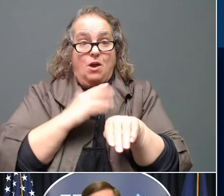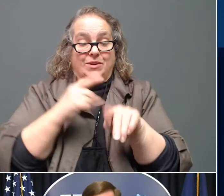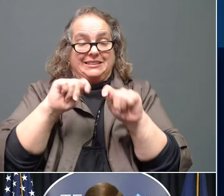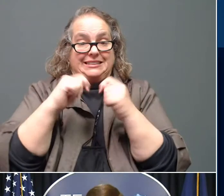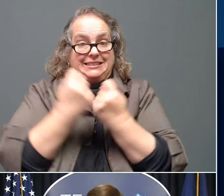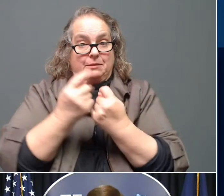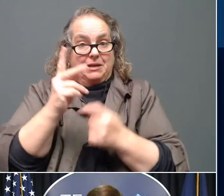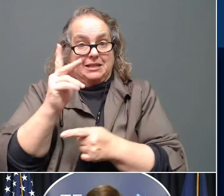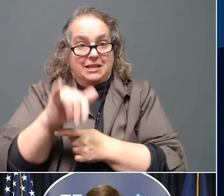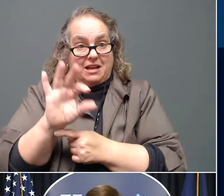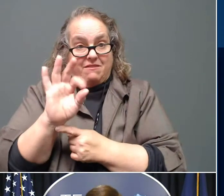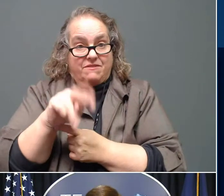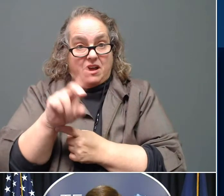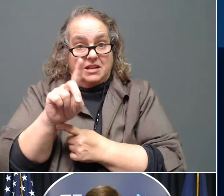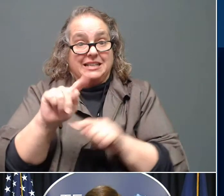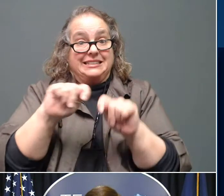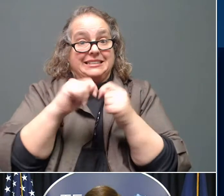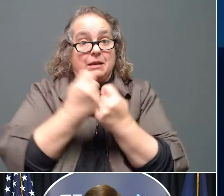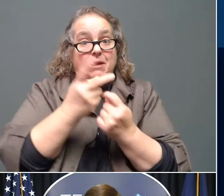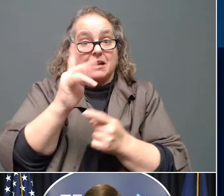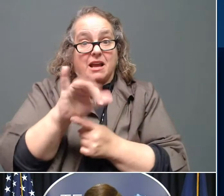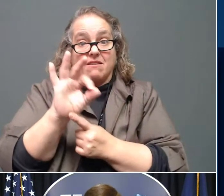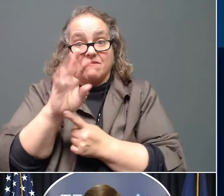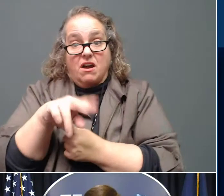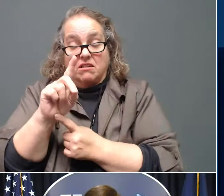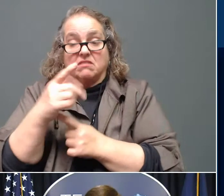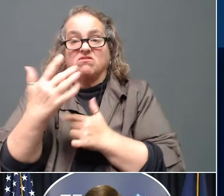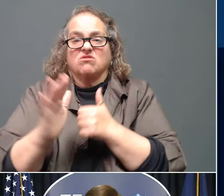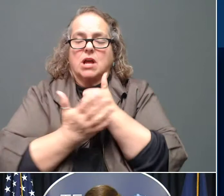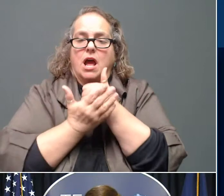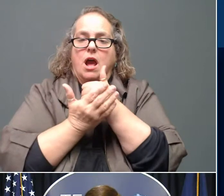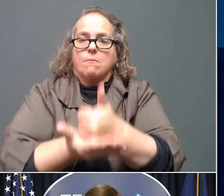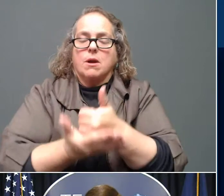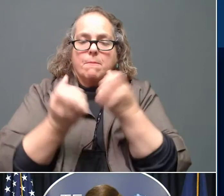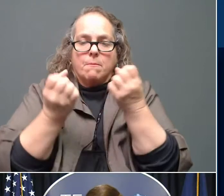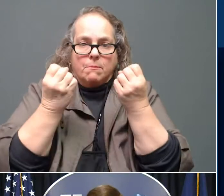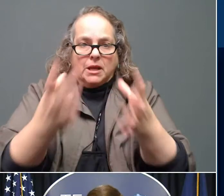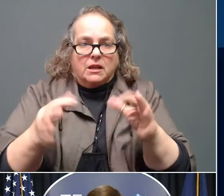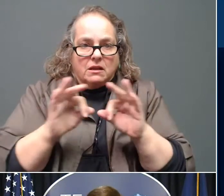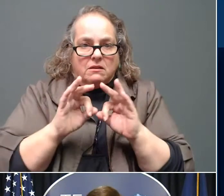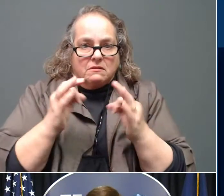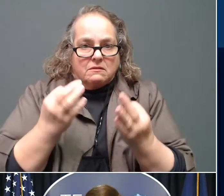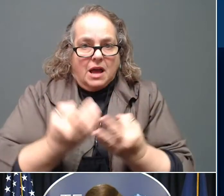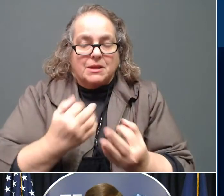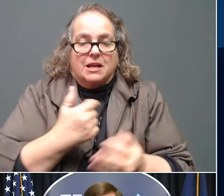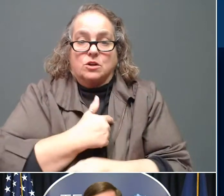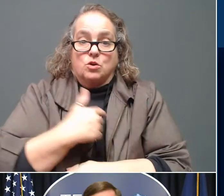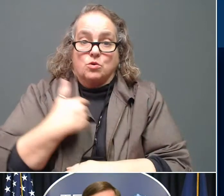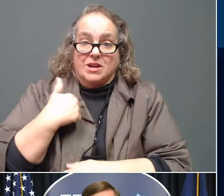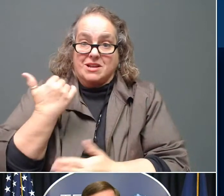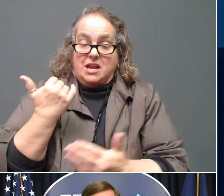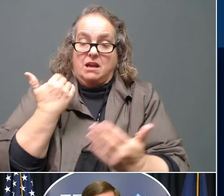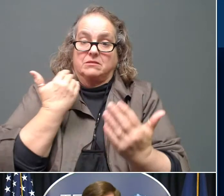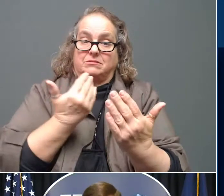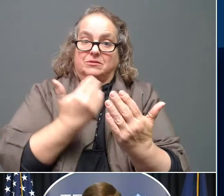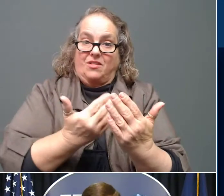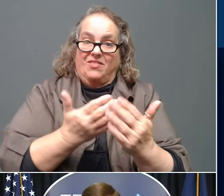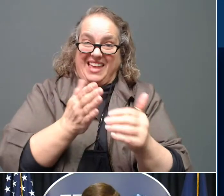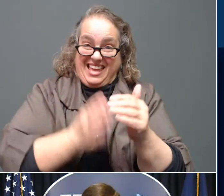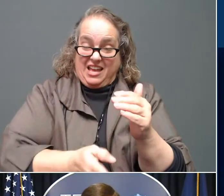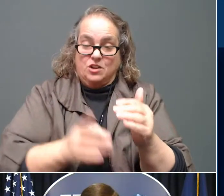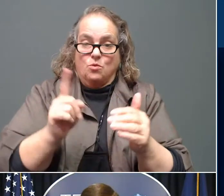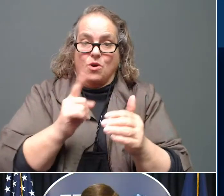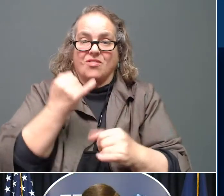Our Team Kentucky Fund has helped so many families, and we are reaching the end where the last set